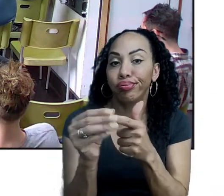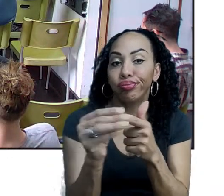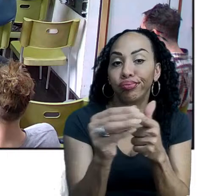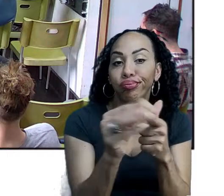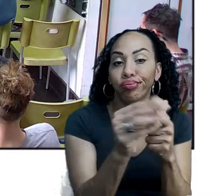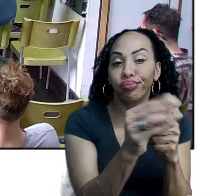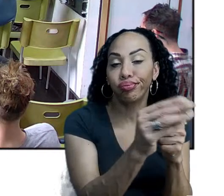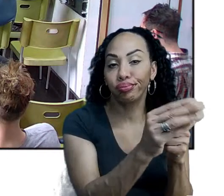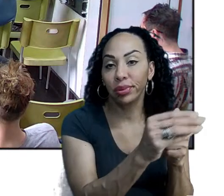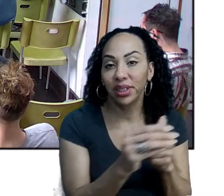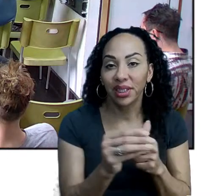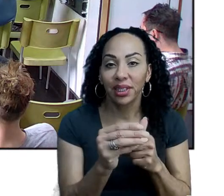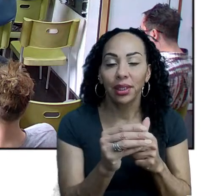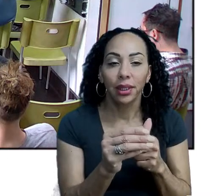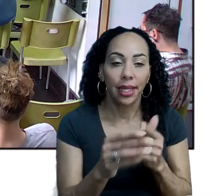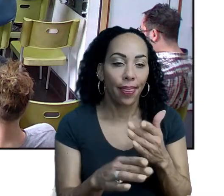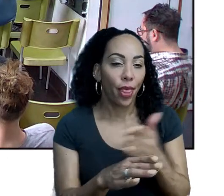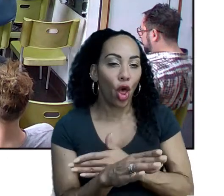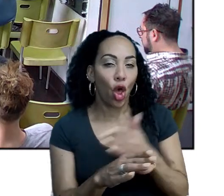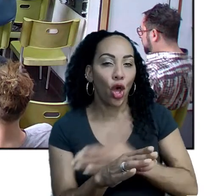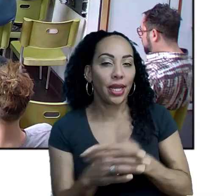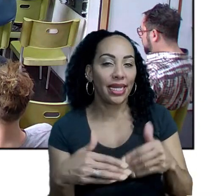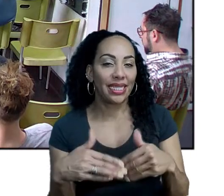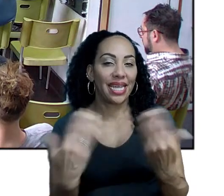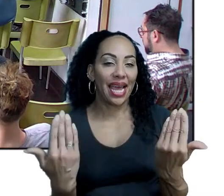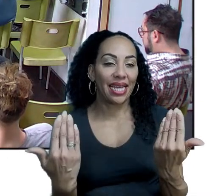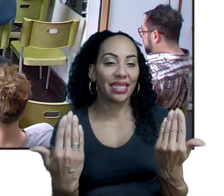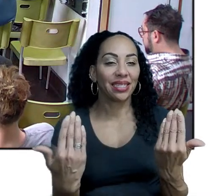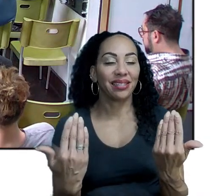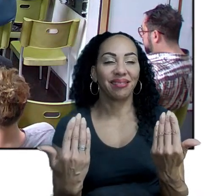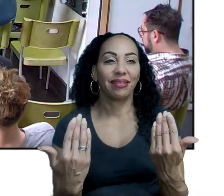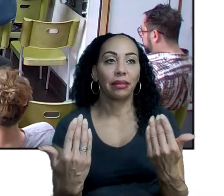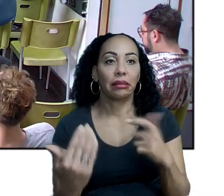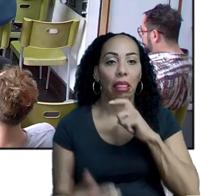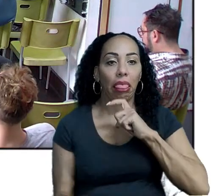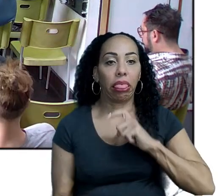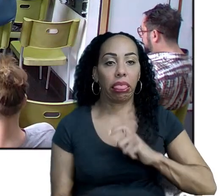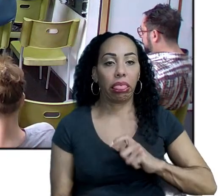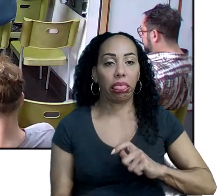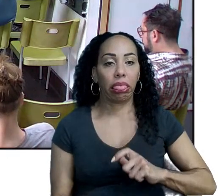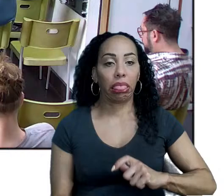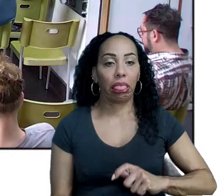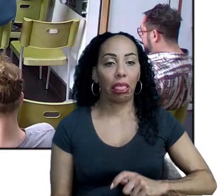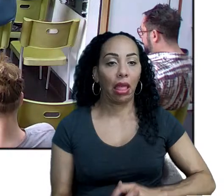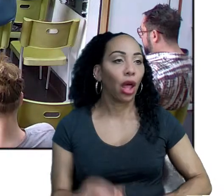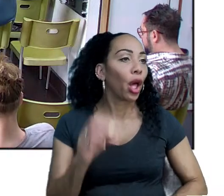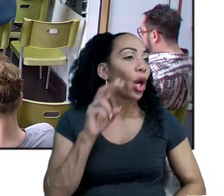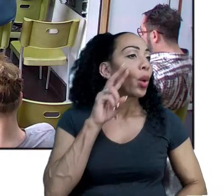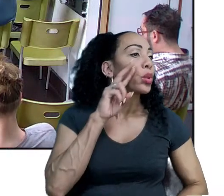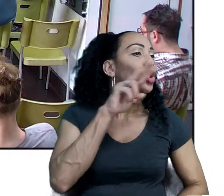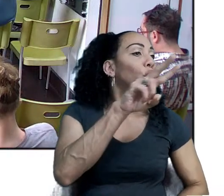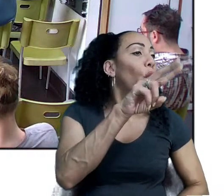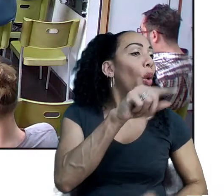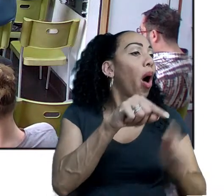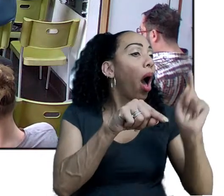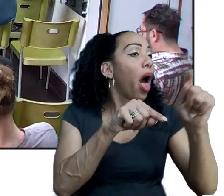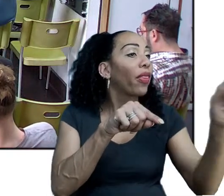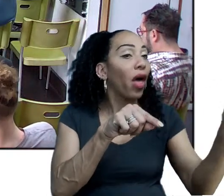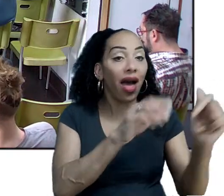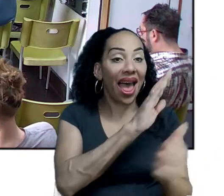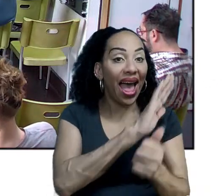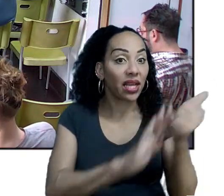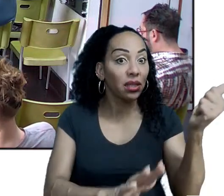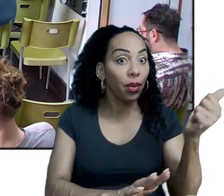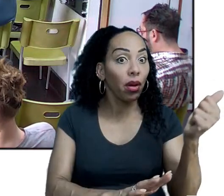there's like a lack of confidence in that. We saw other people doing exactly that and them being very successful, you know, going in and doing a